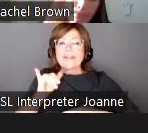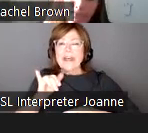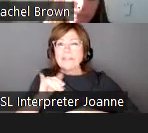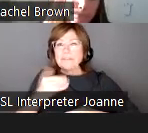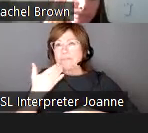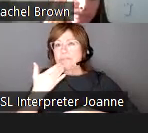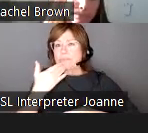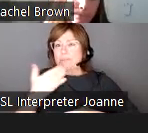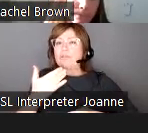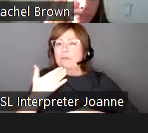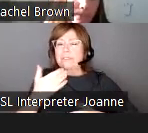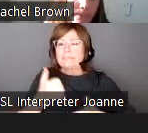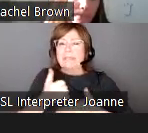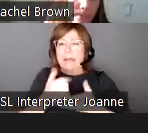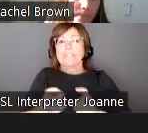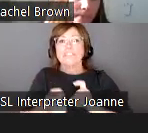up.